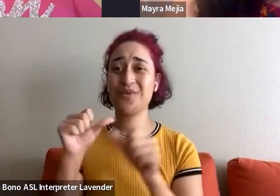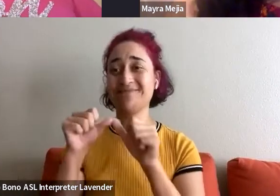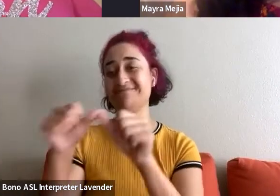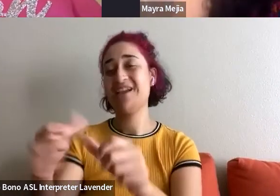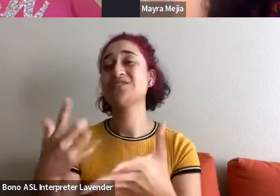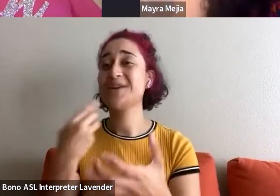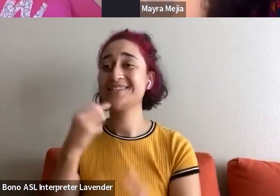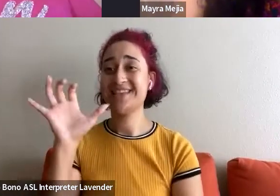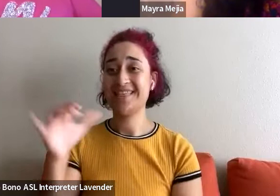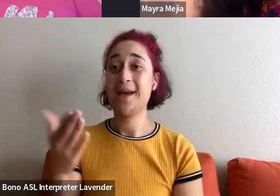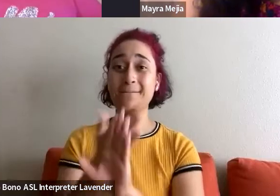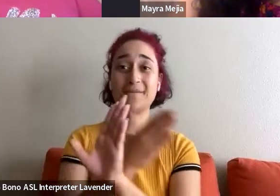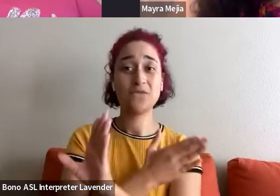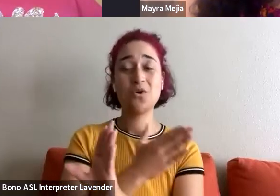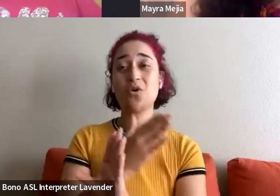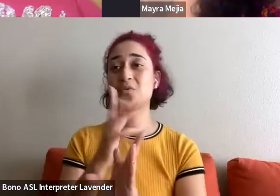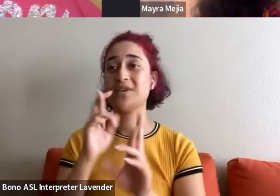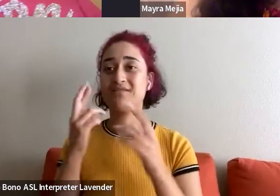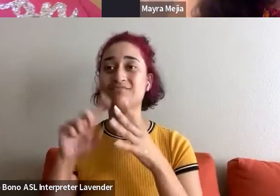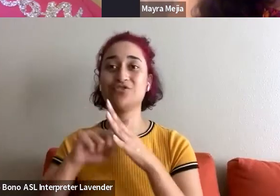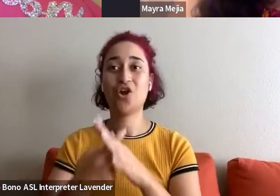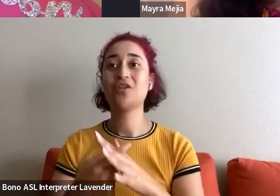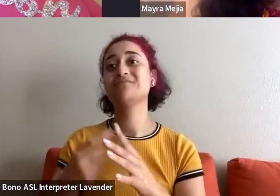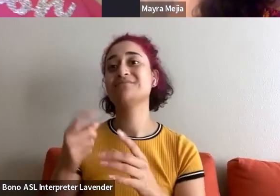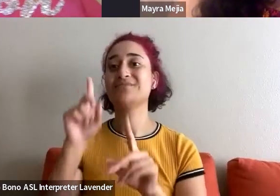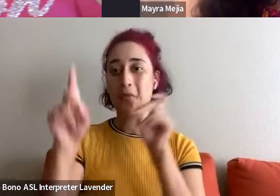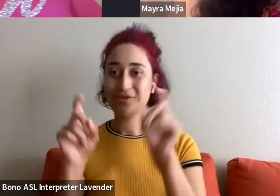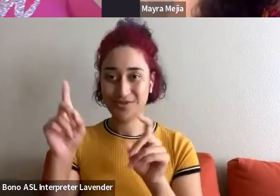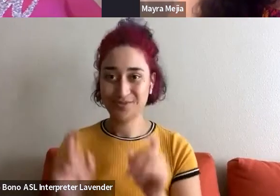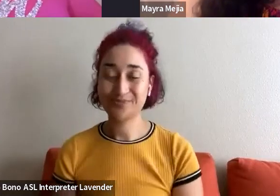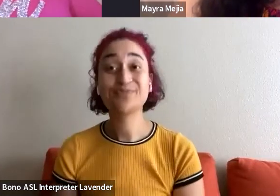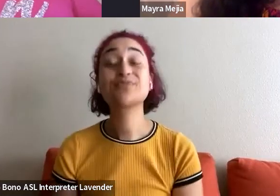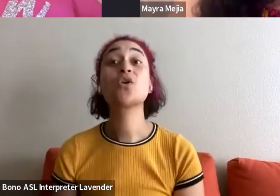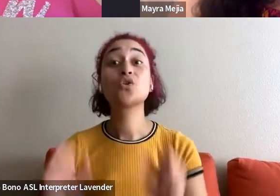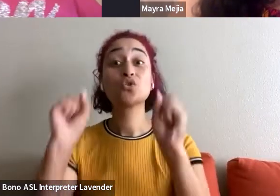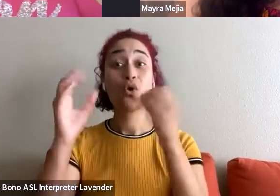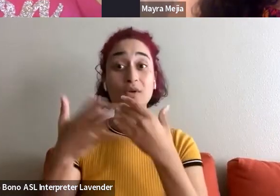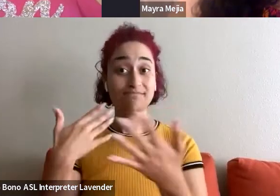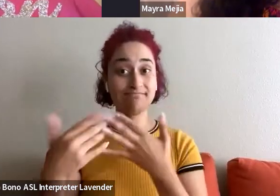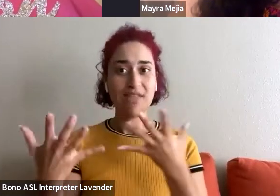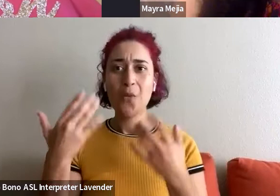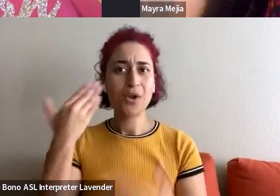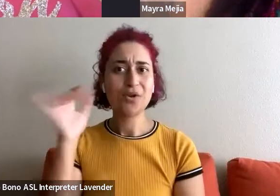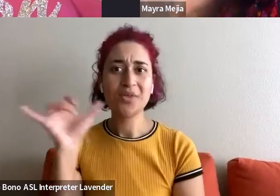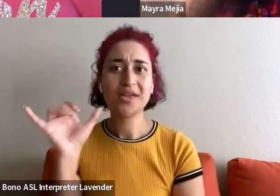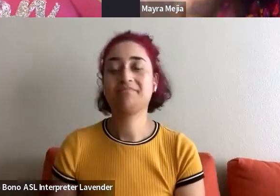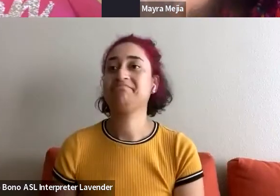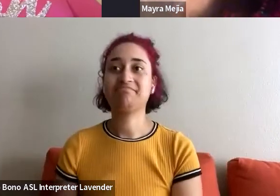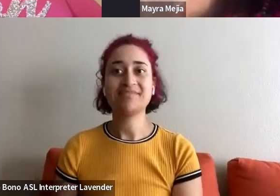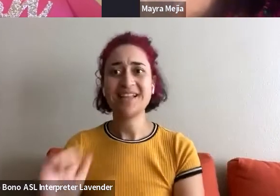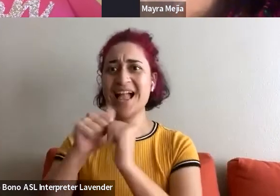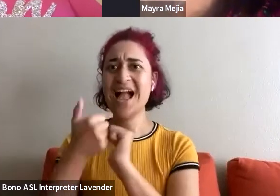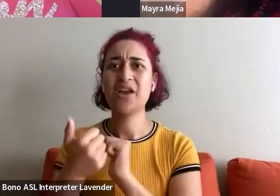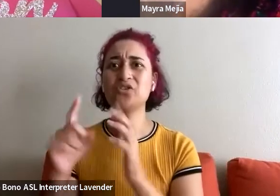that before we kick the questions off. So anyway, I want to know, how did you get your writing